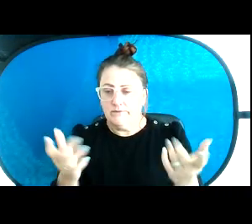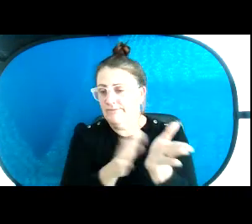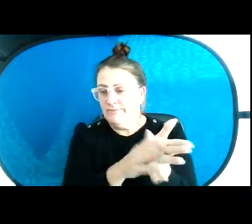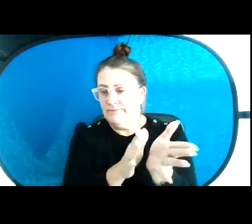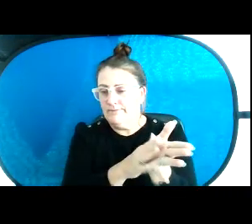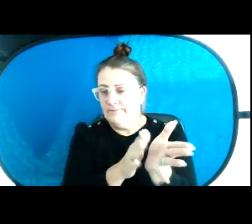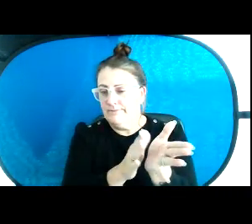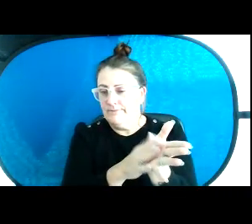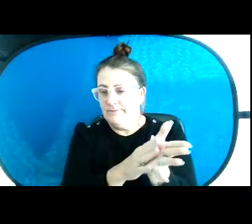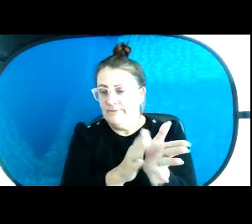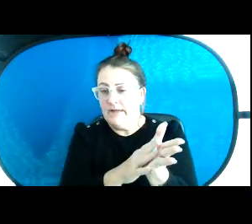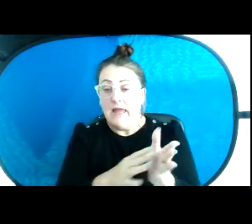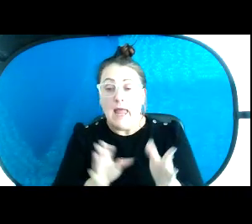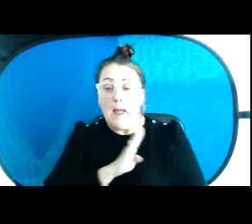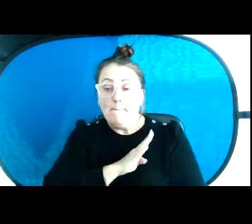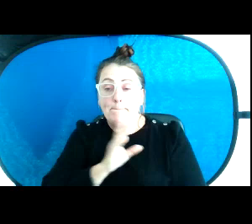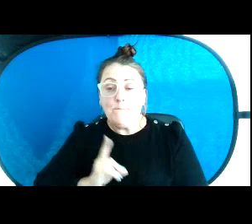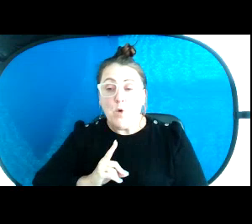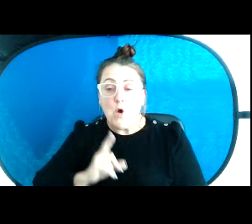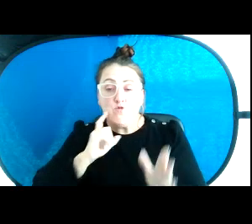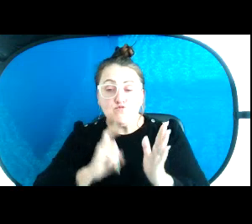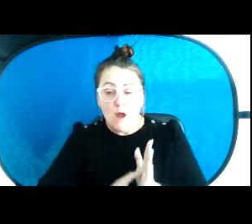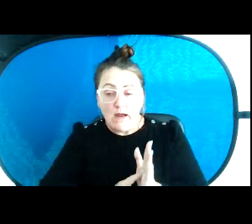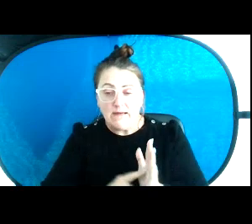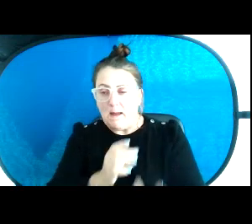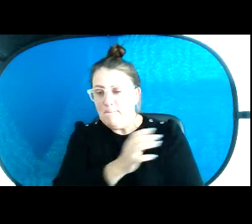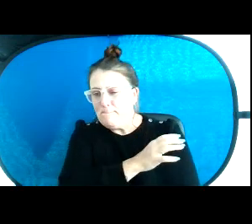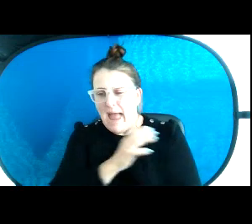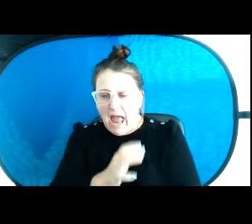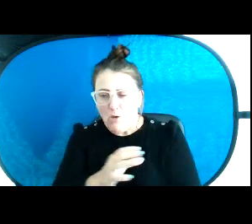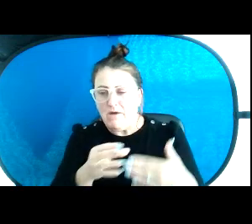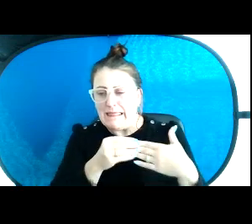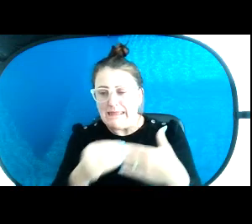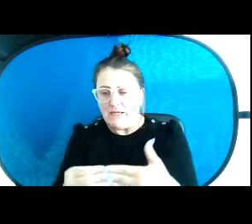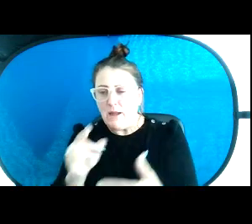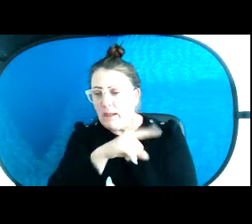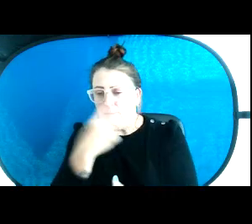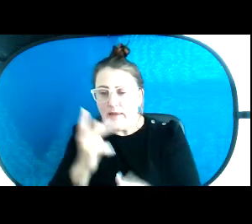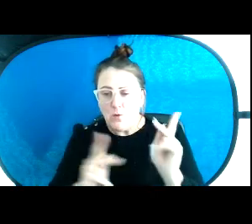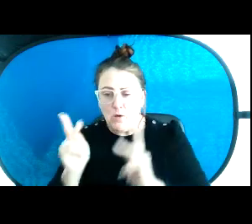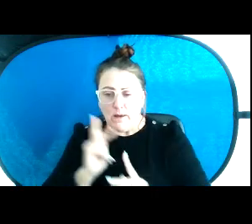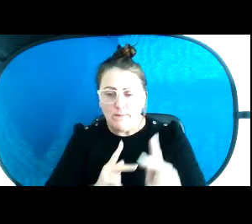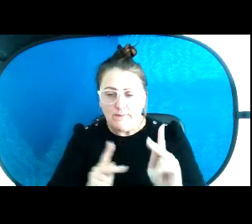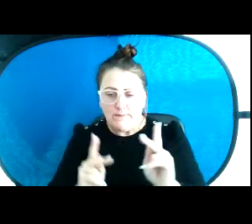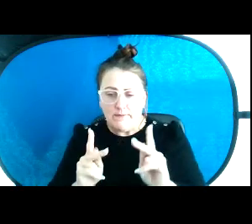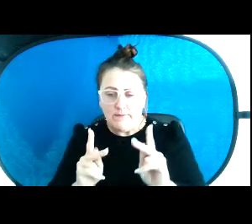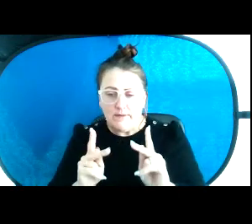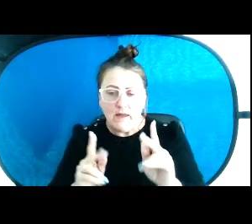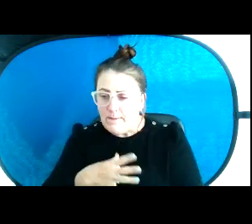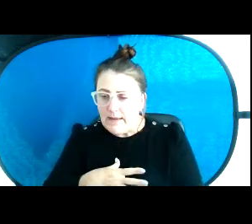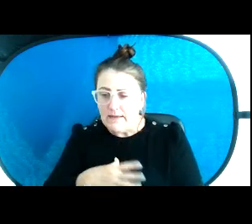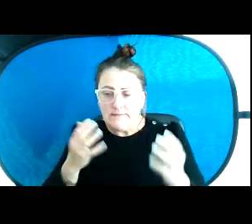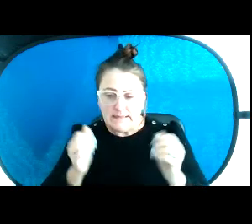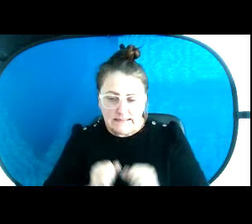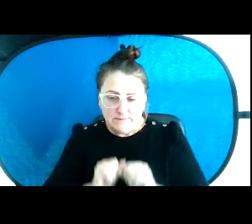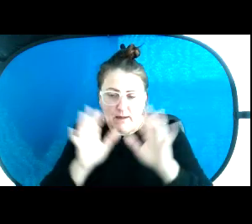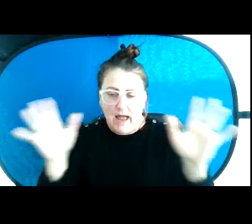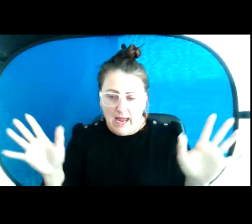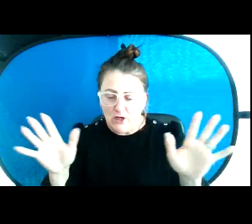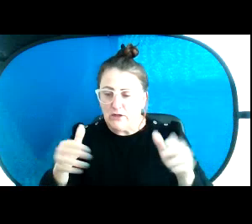This award recognizes the powerful leadership of Black women who continue to inspire, uplift, and pave the way for